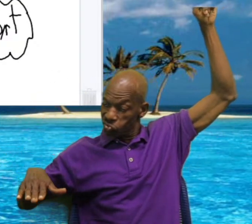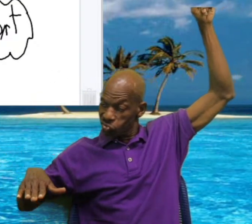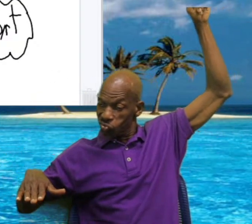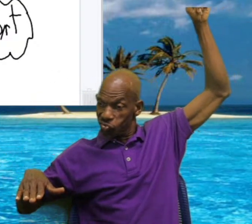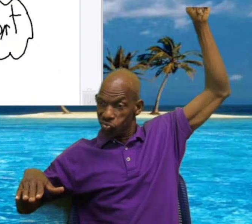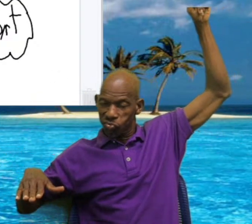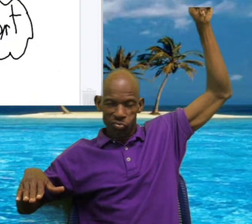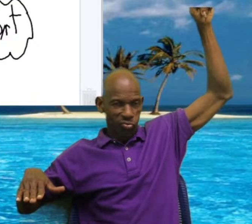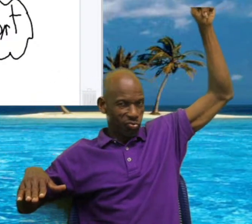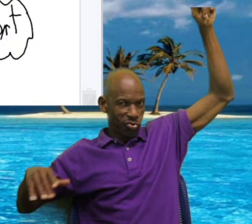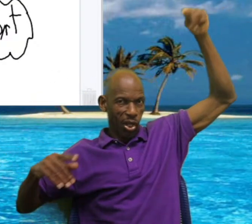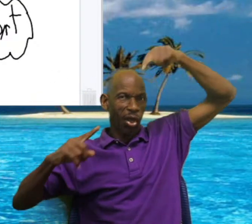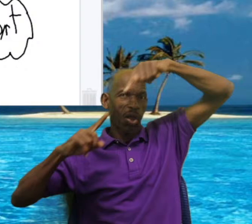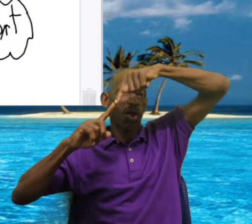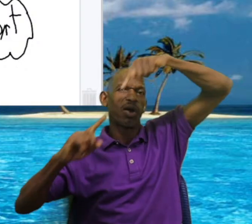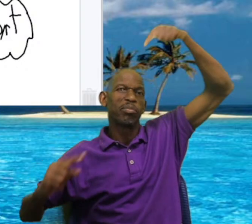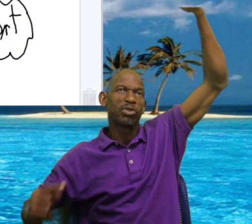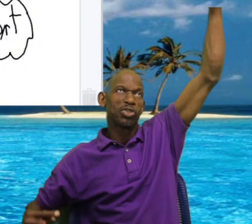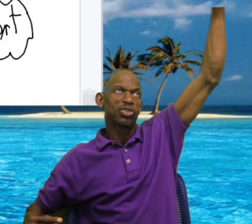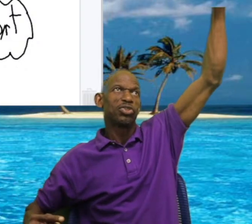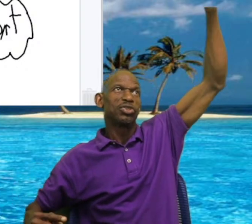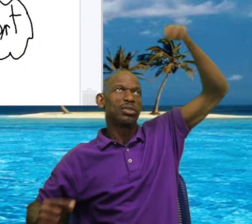So John is tall,